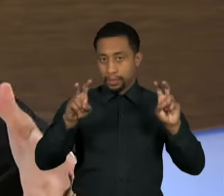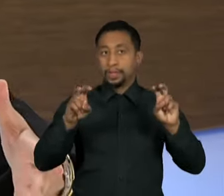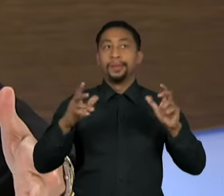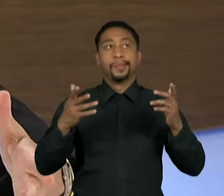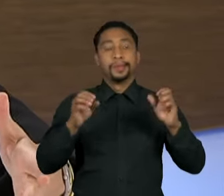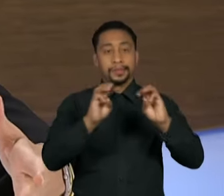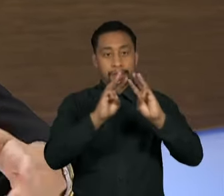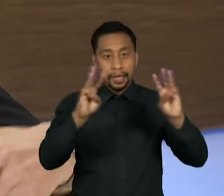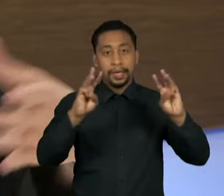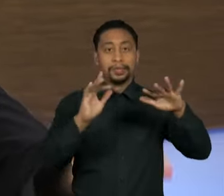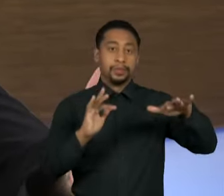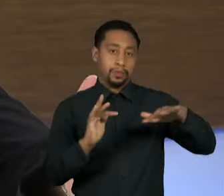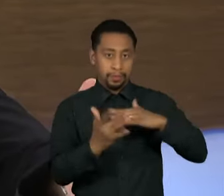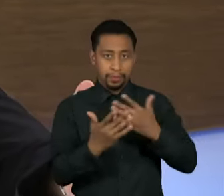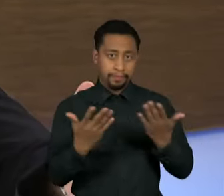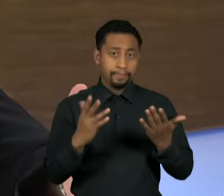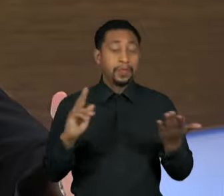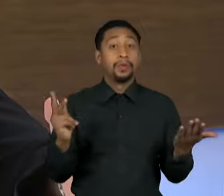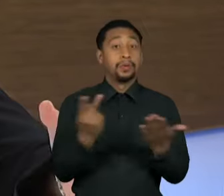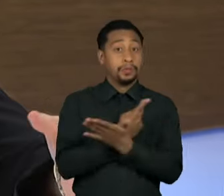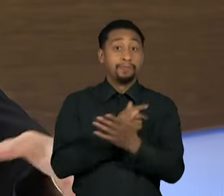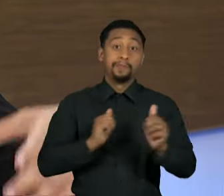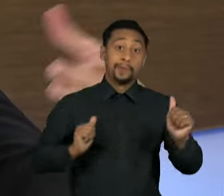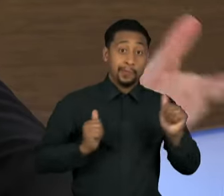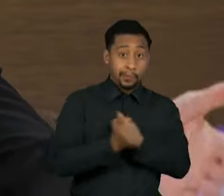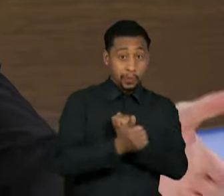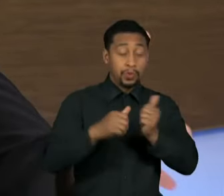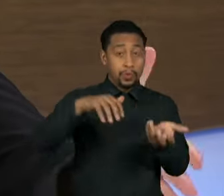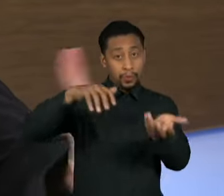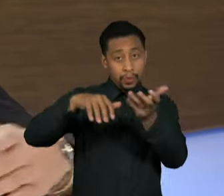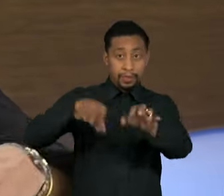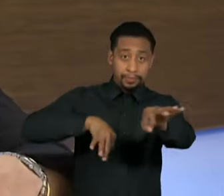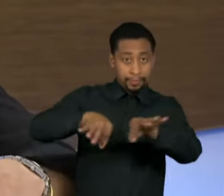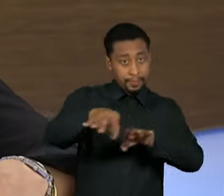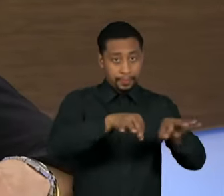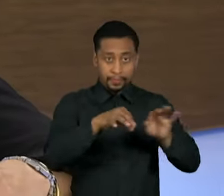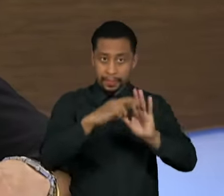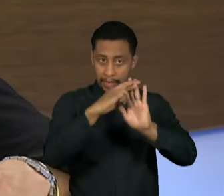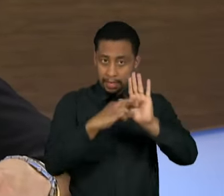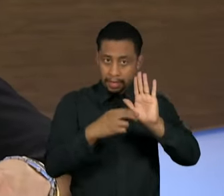ganhou destaque aqui no Brasil com os esforços do Congresso justamente para regulá-las.